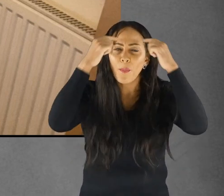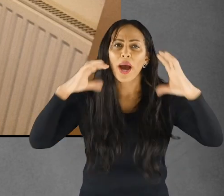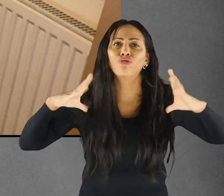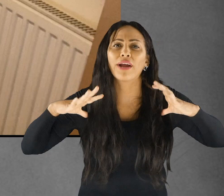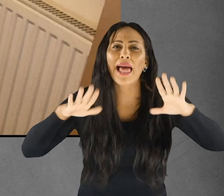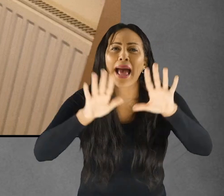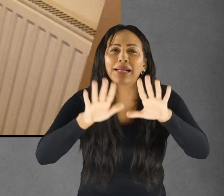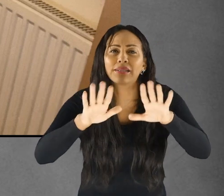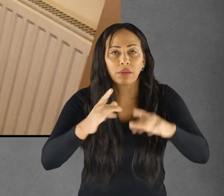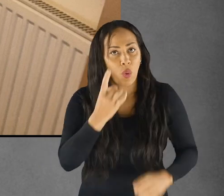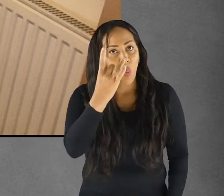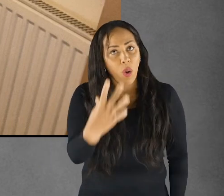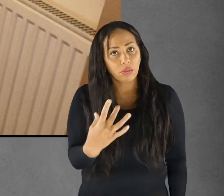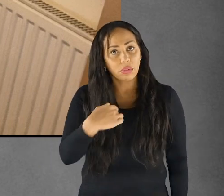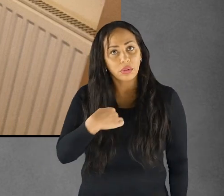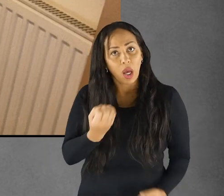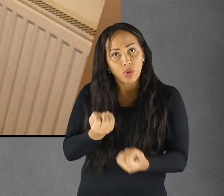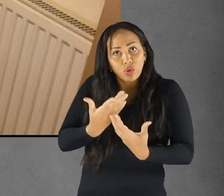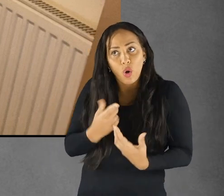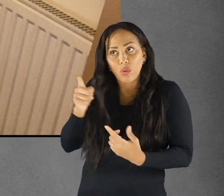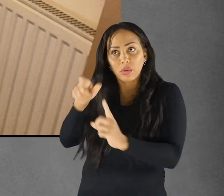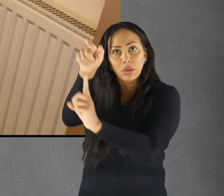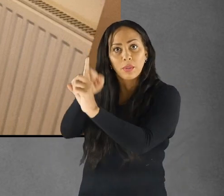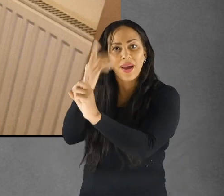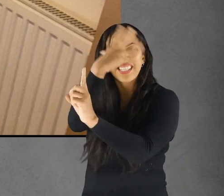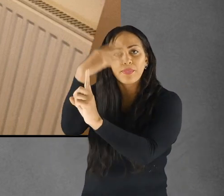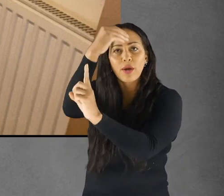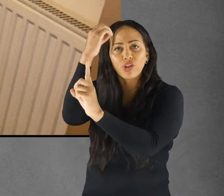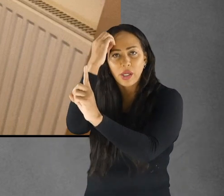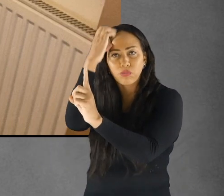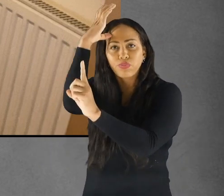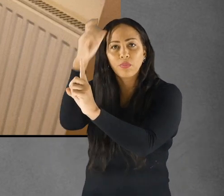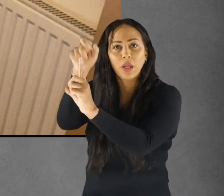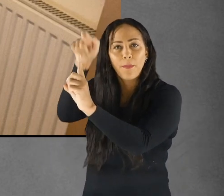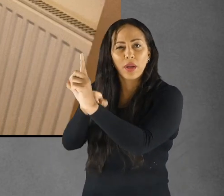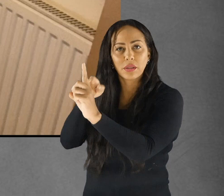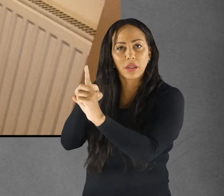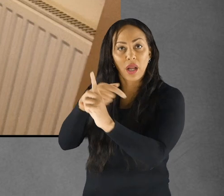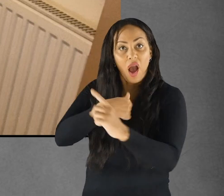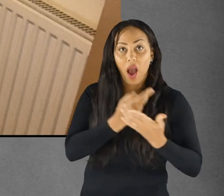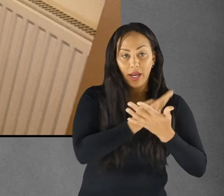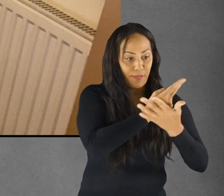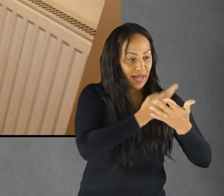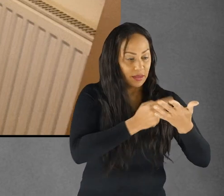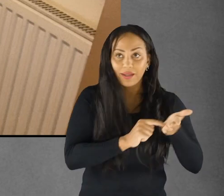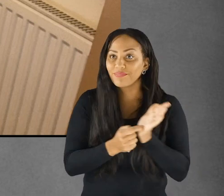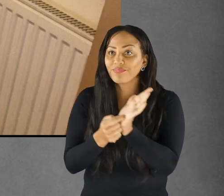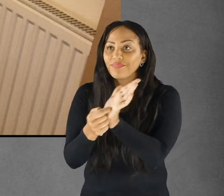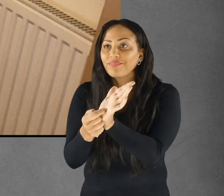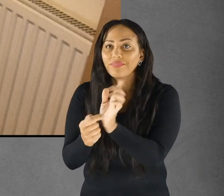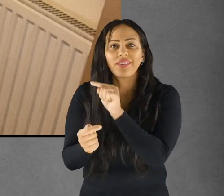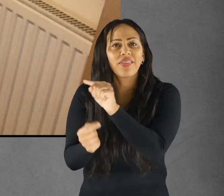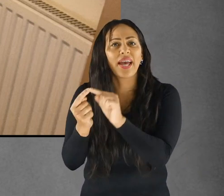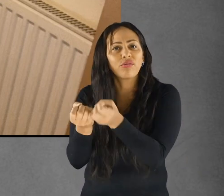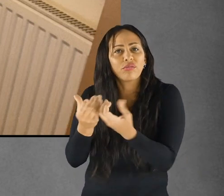mind relax. I was once told by a spiritually learned individual I had created a painting for